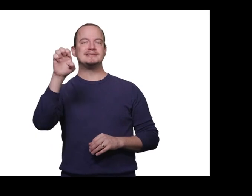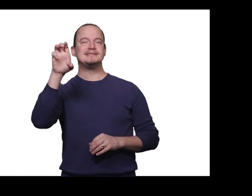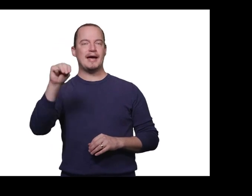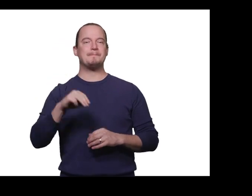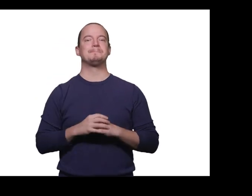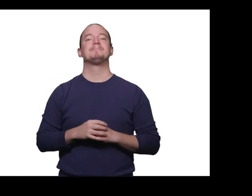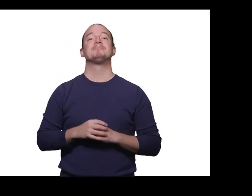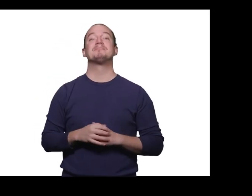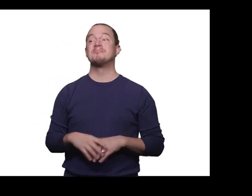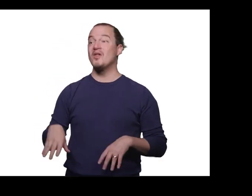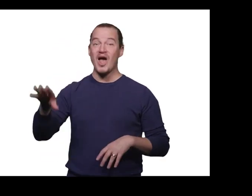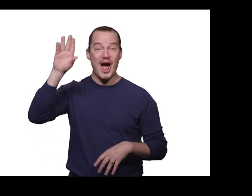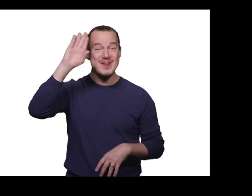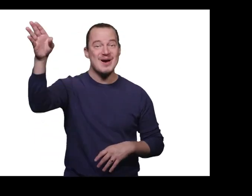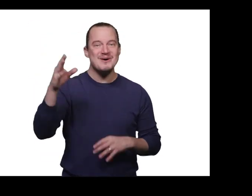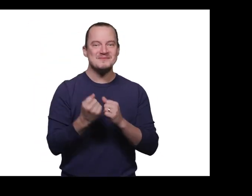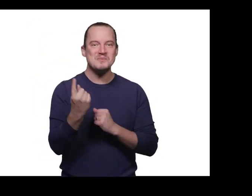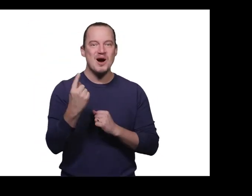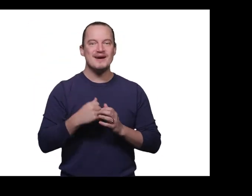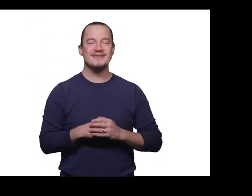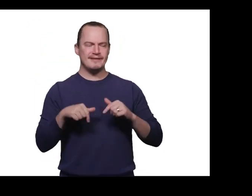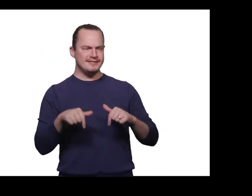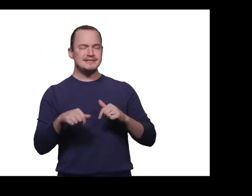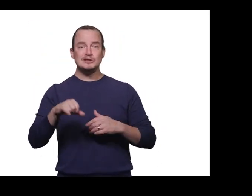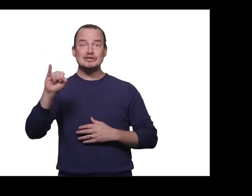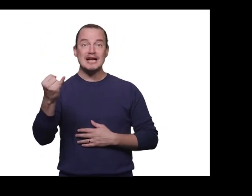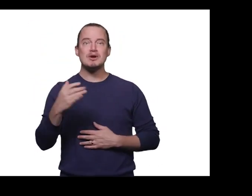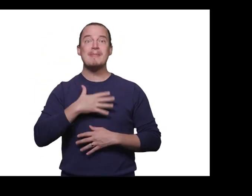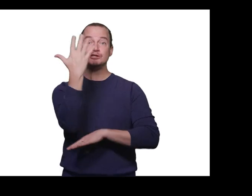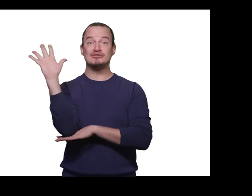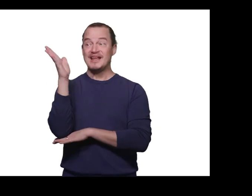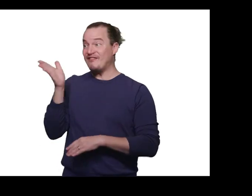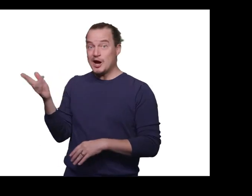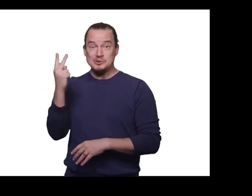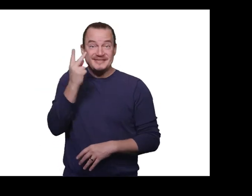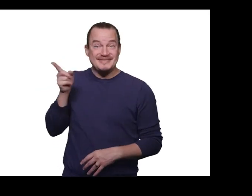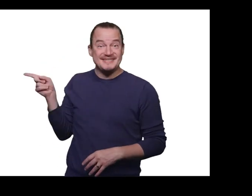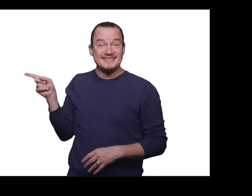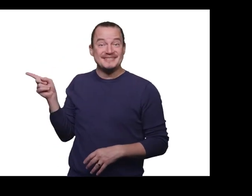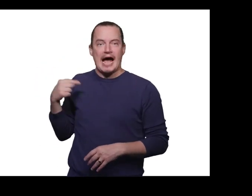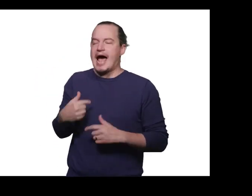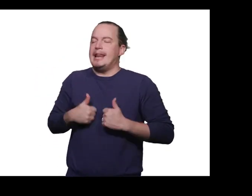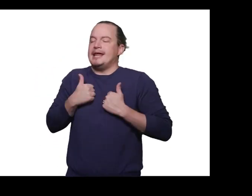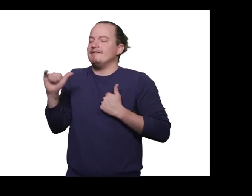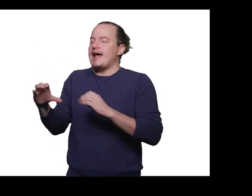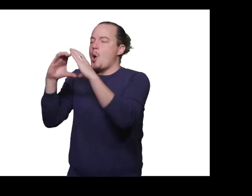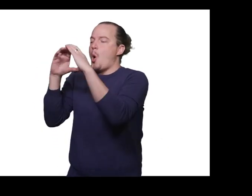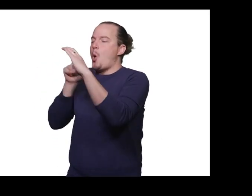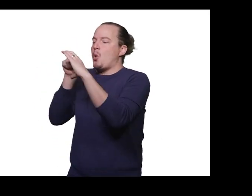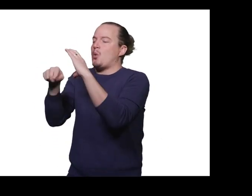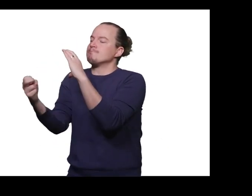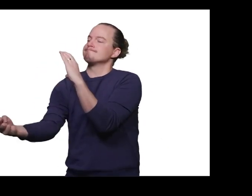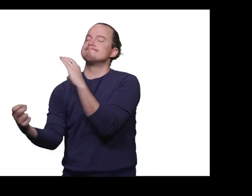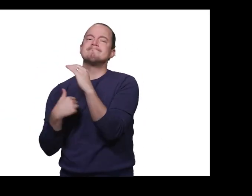is Jasper, and here is my tree. I live right down there in that hole that I said was called a